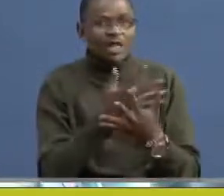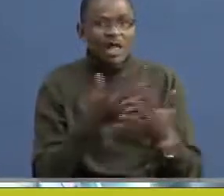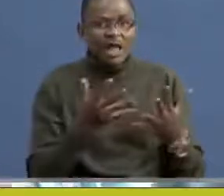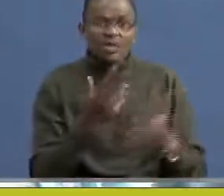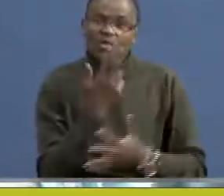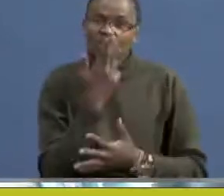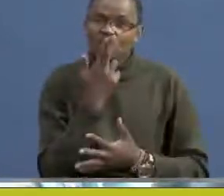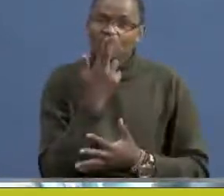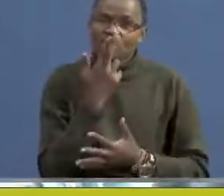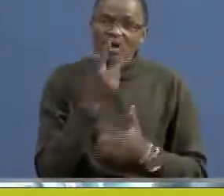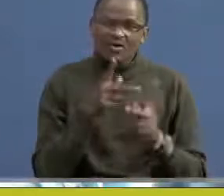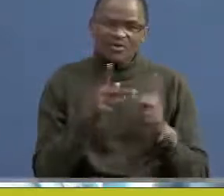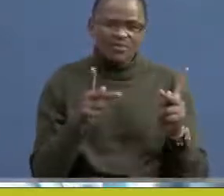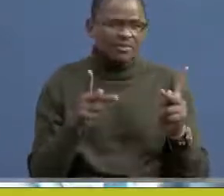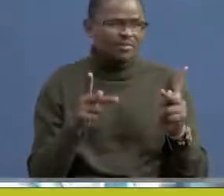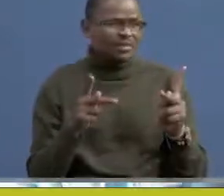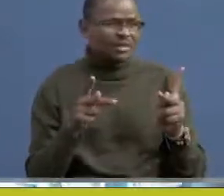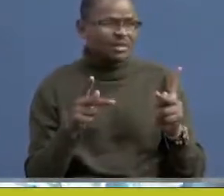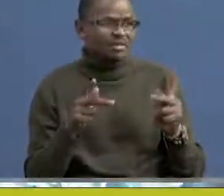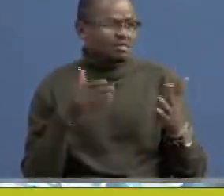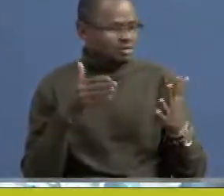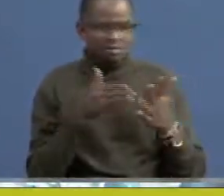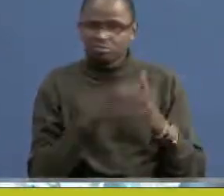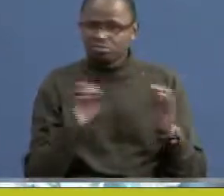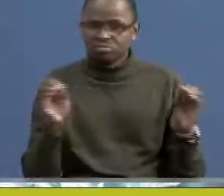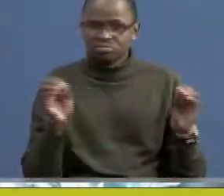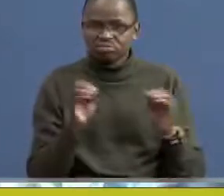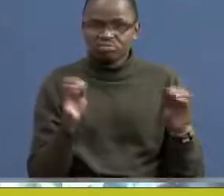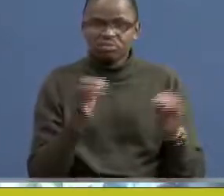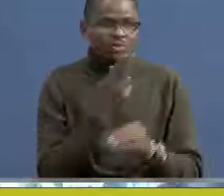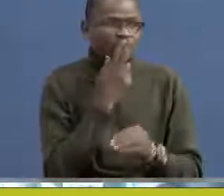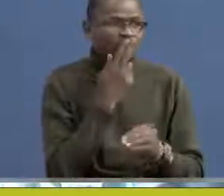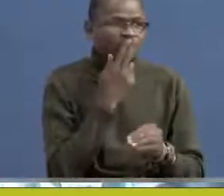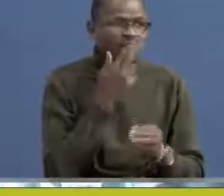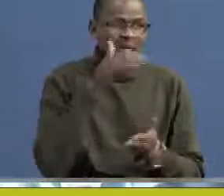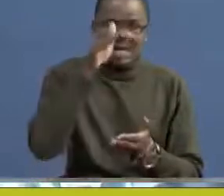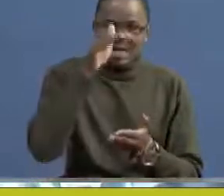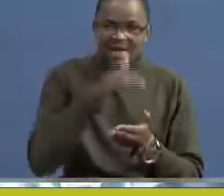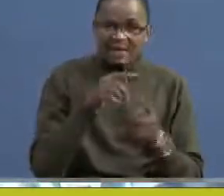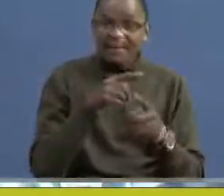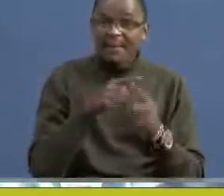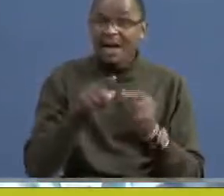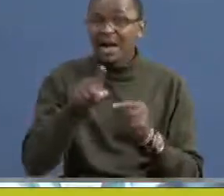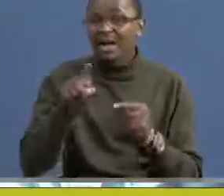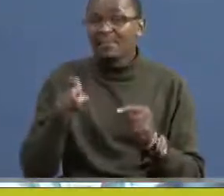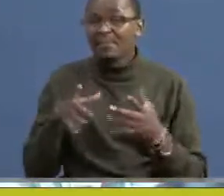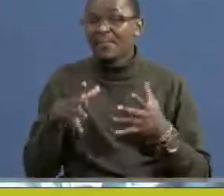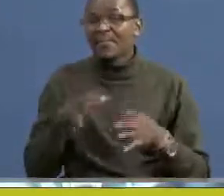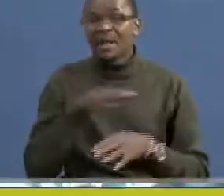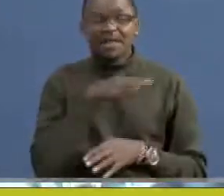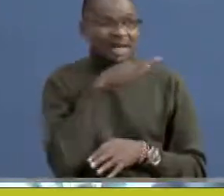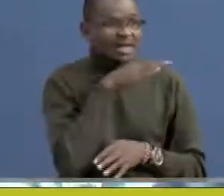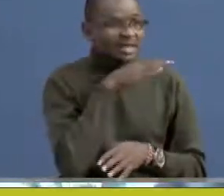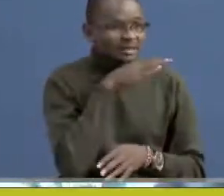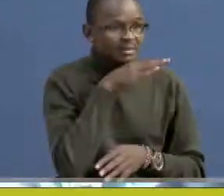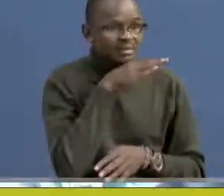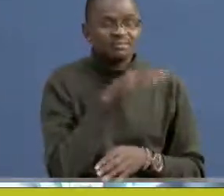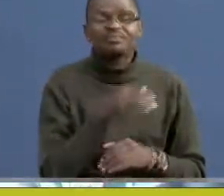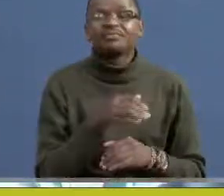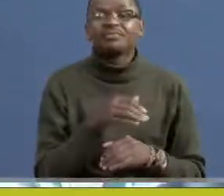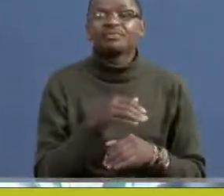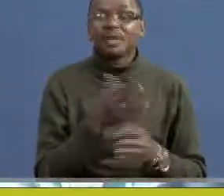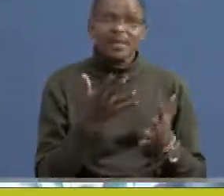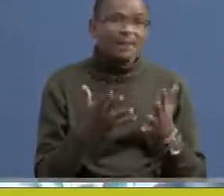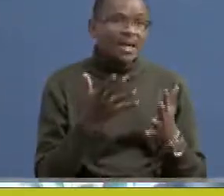cigarettes have proven for a very long time that people are not stopping smoking. Talk about reduction of rates, but still majority people are dying. Then